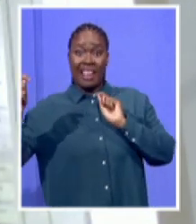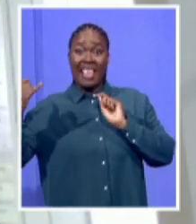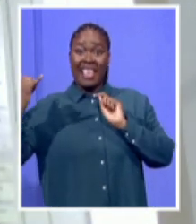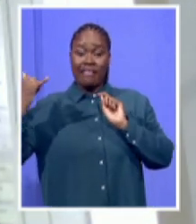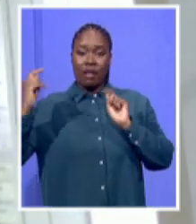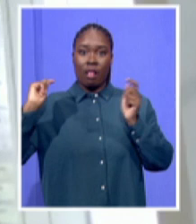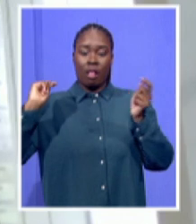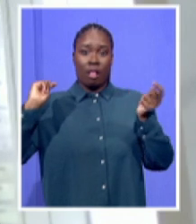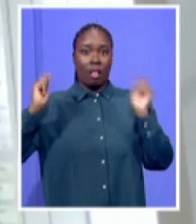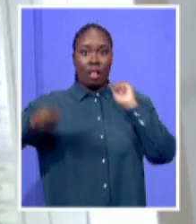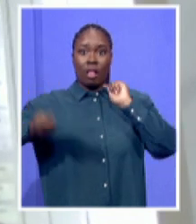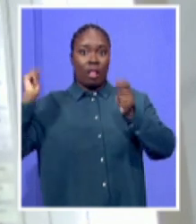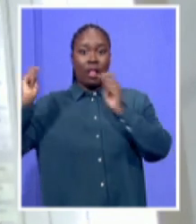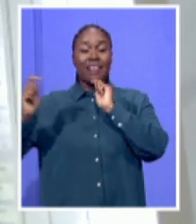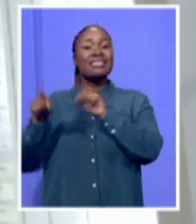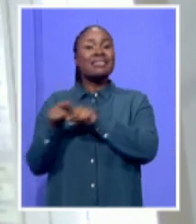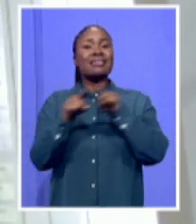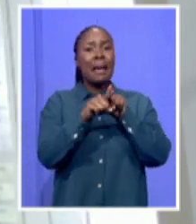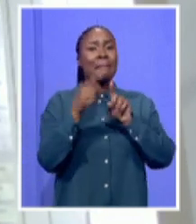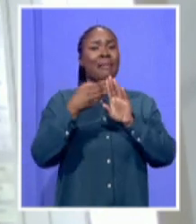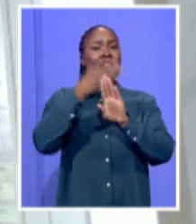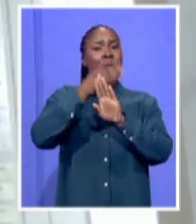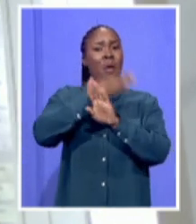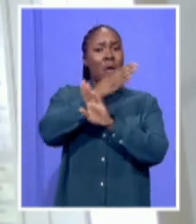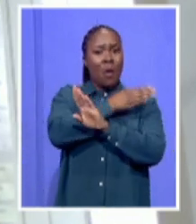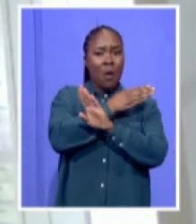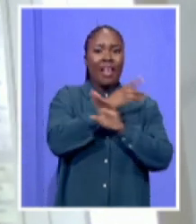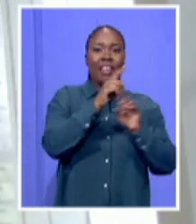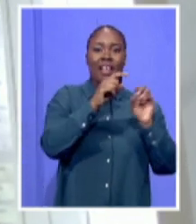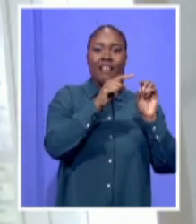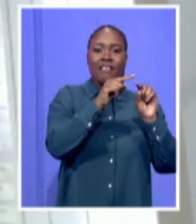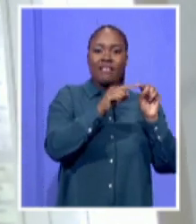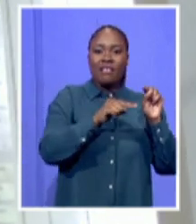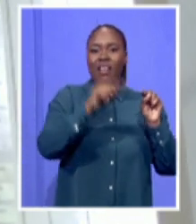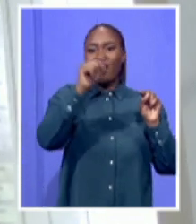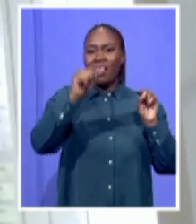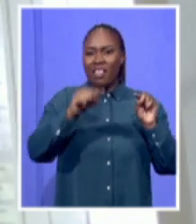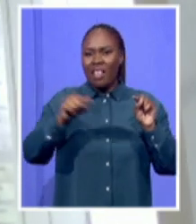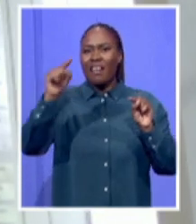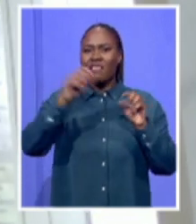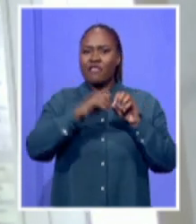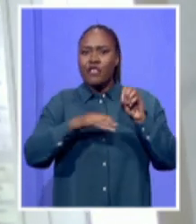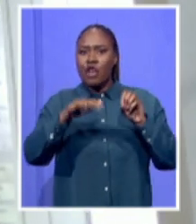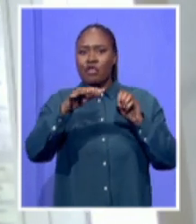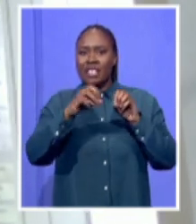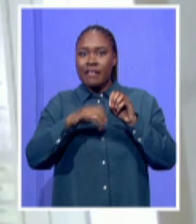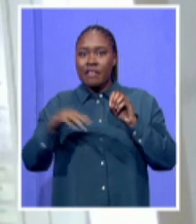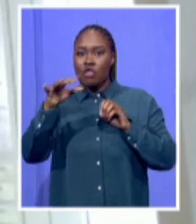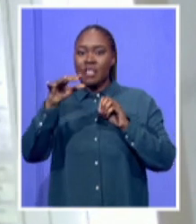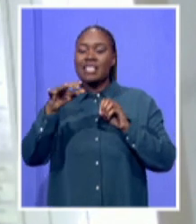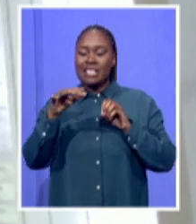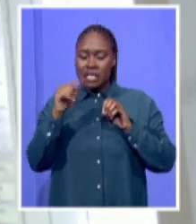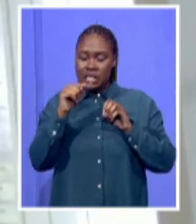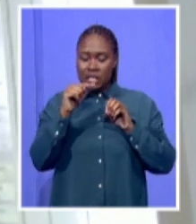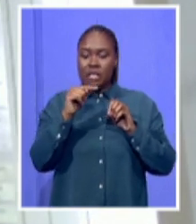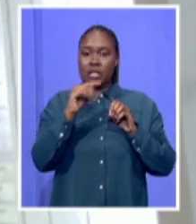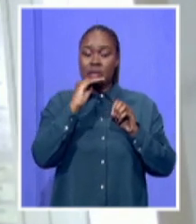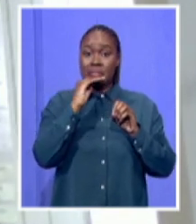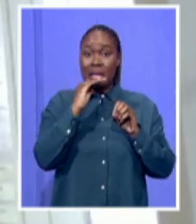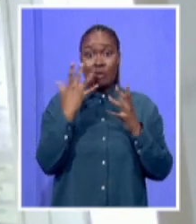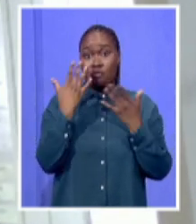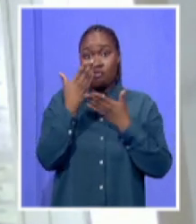with each of the previous variants that we have had in the country, we could be in trouble once more. But for now,